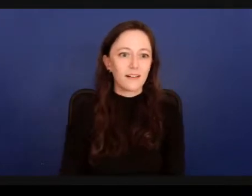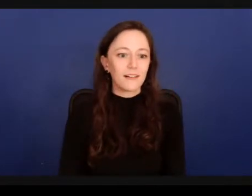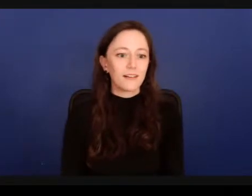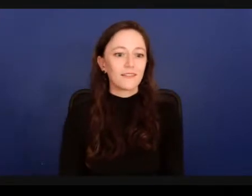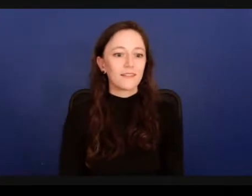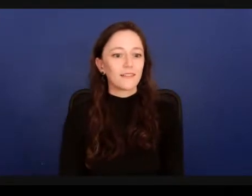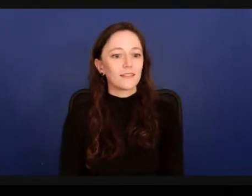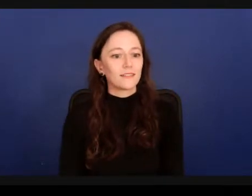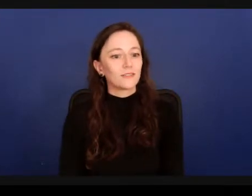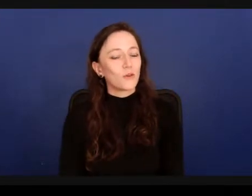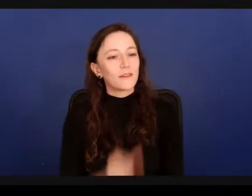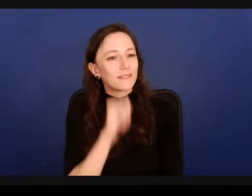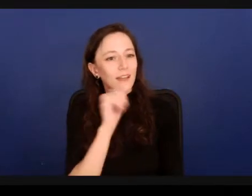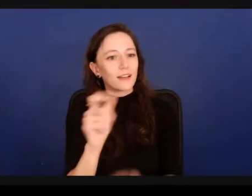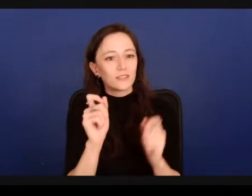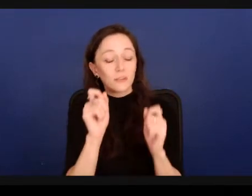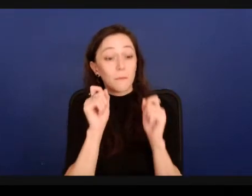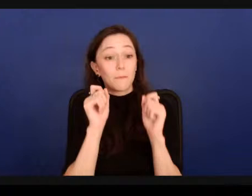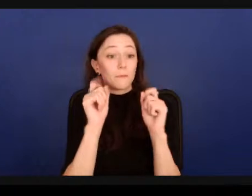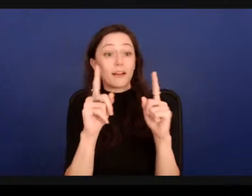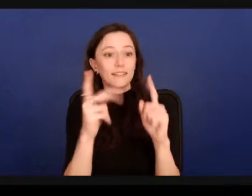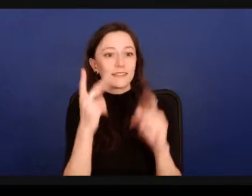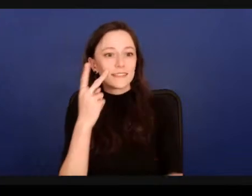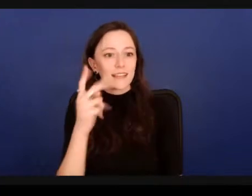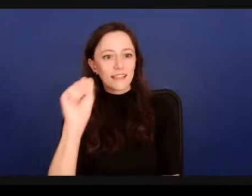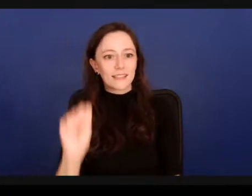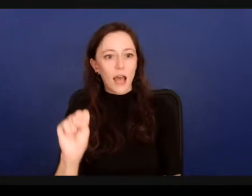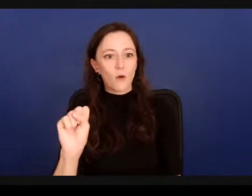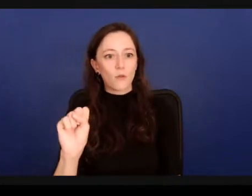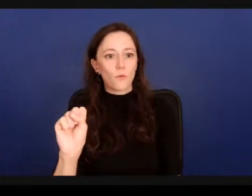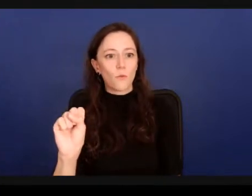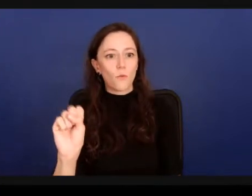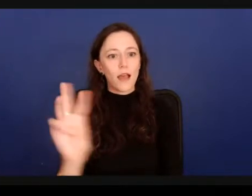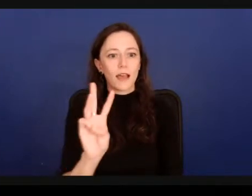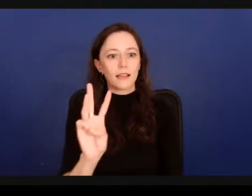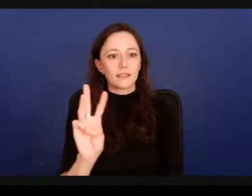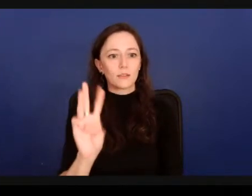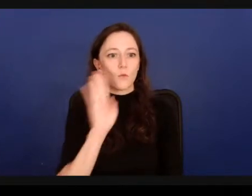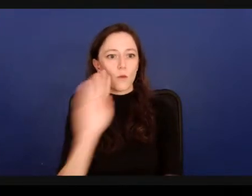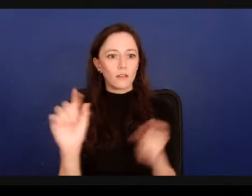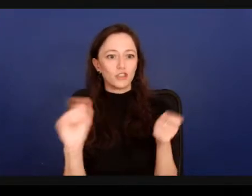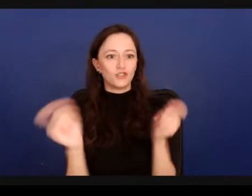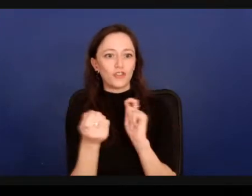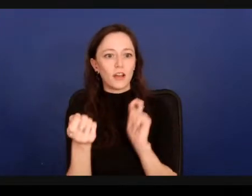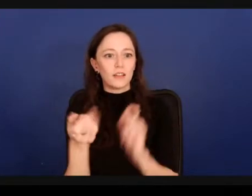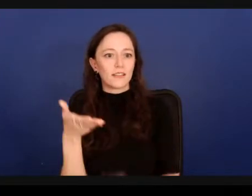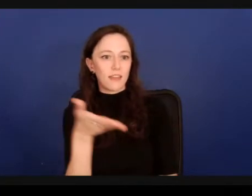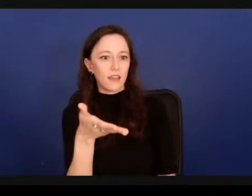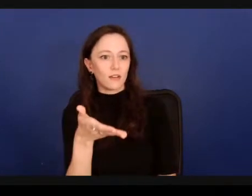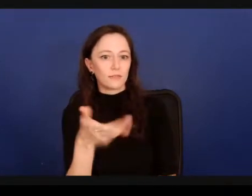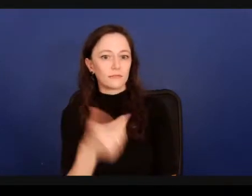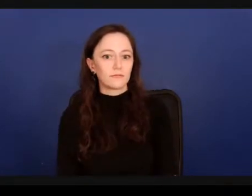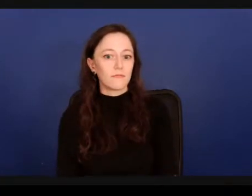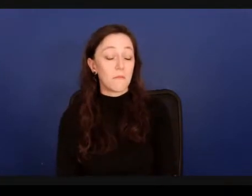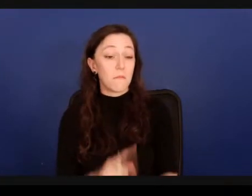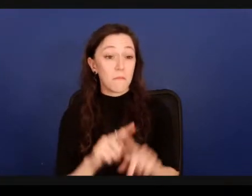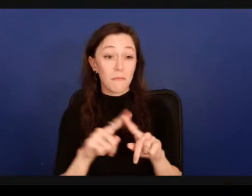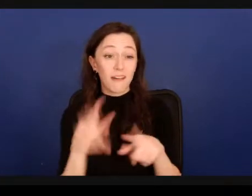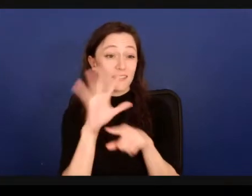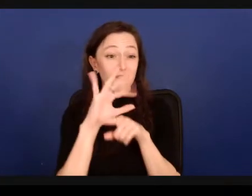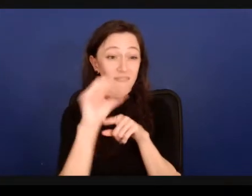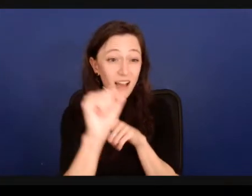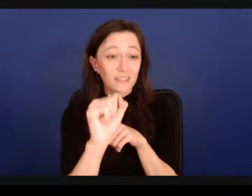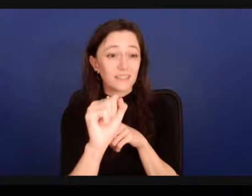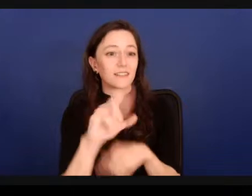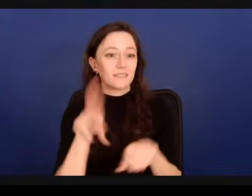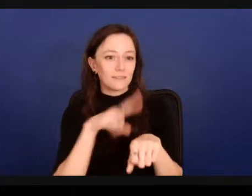not surprising to see Southwest Rift adjusting here, although it is fascinating, of course, since